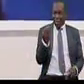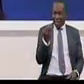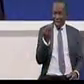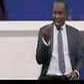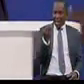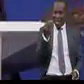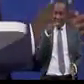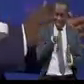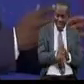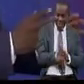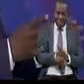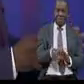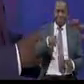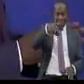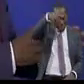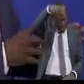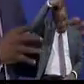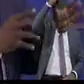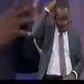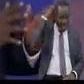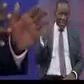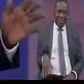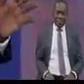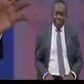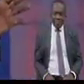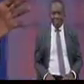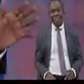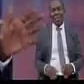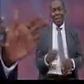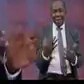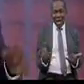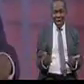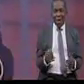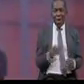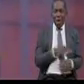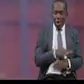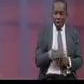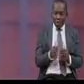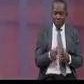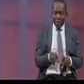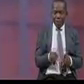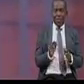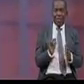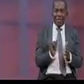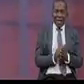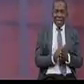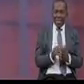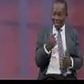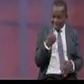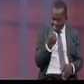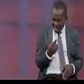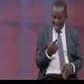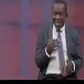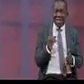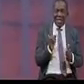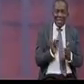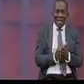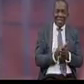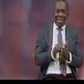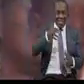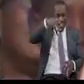All right. All those people that said the lions were not hungry, and that's why they didn't devour Daniel. Can you try your